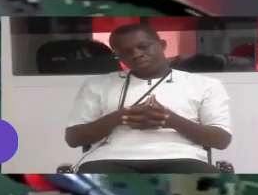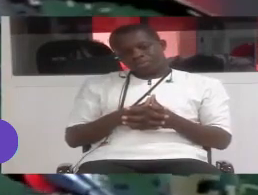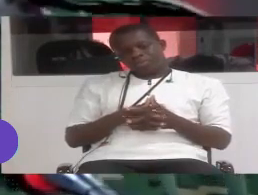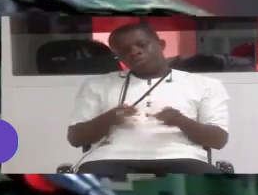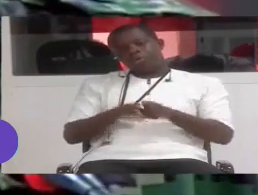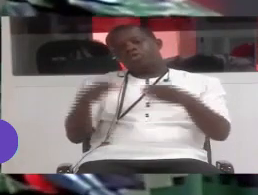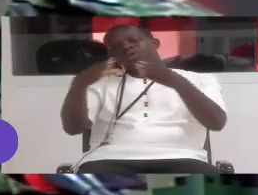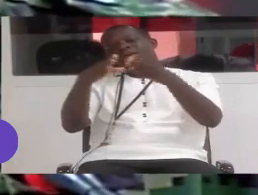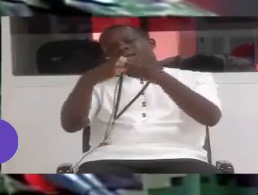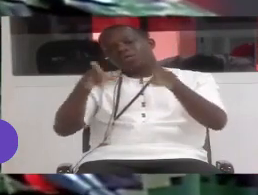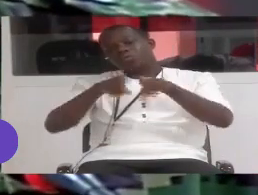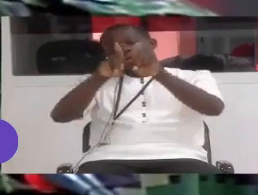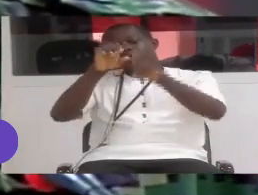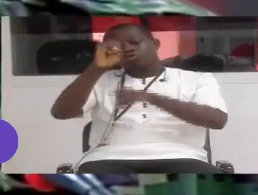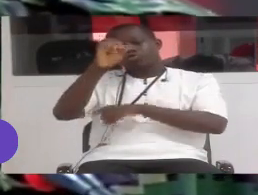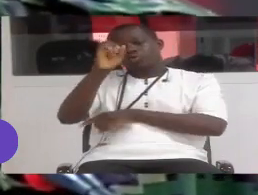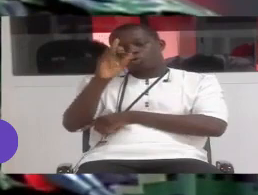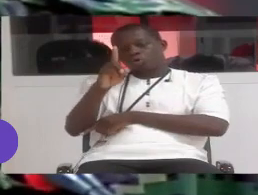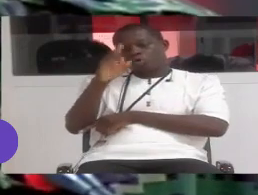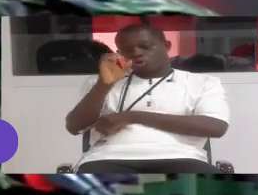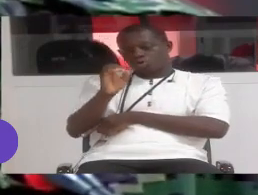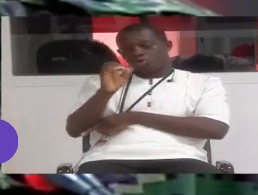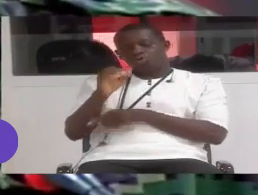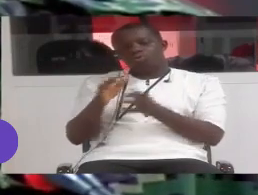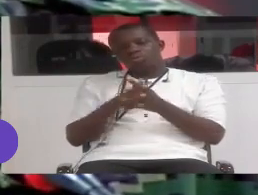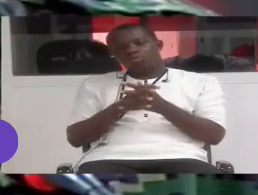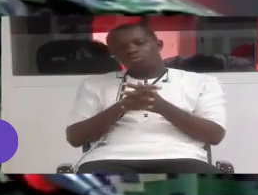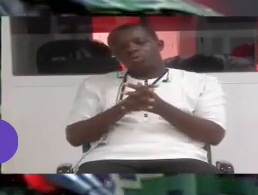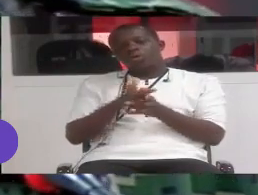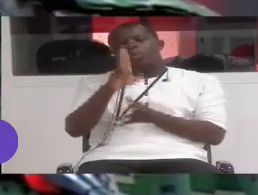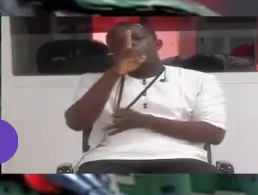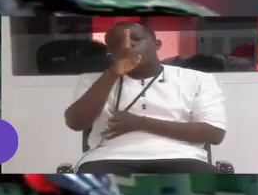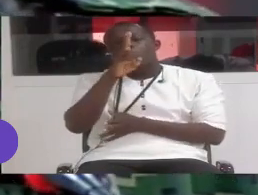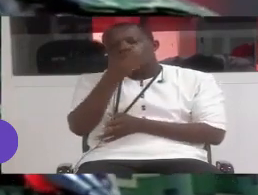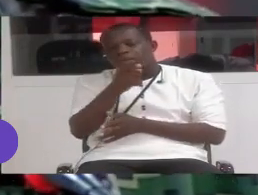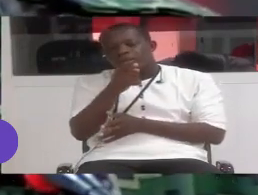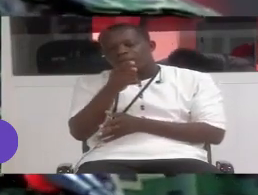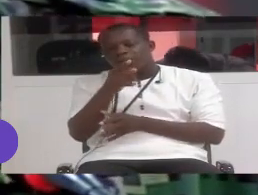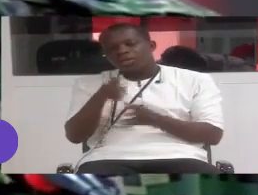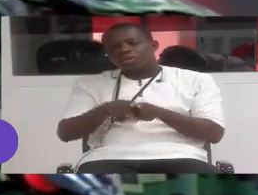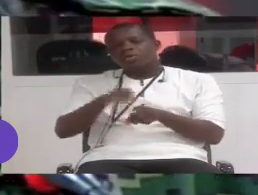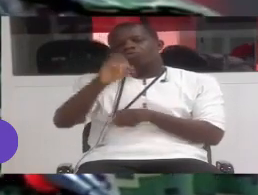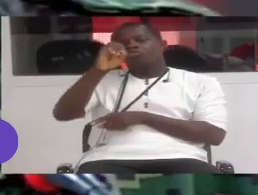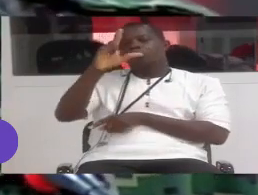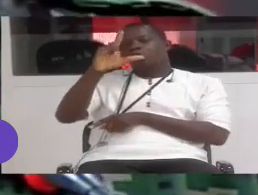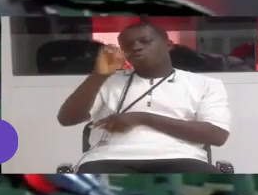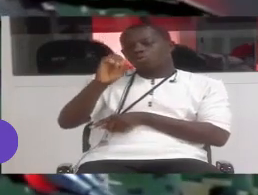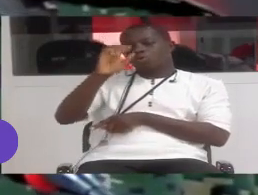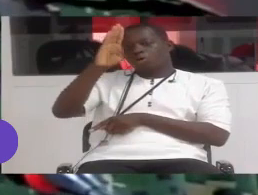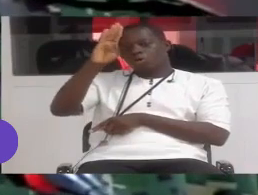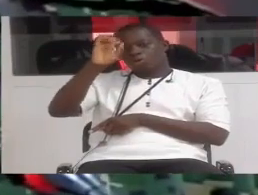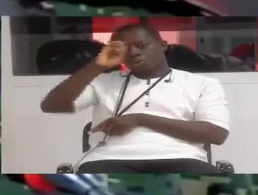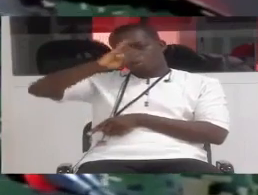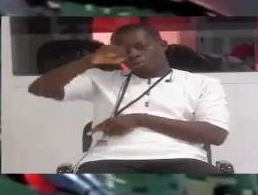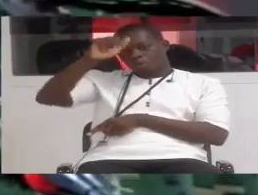Andonañ ak solo. We were together with solo. Solo who? Solo Bojang mo ñu jité won pour